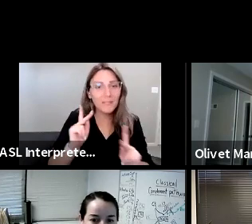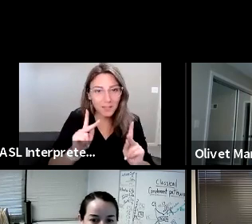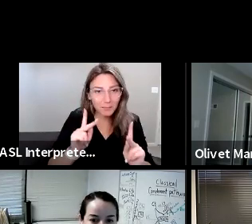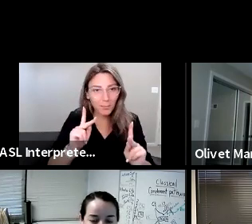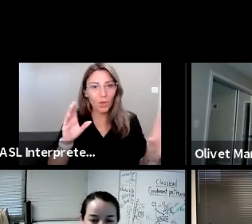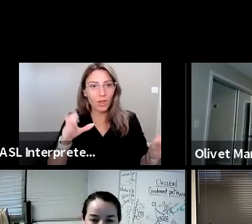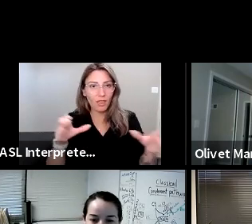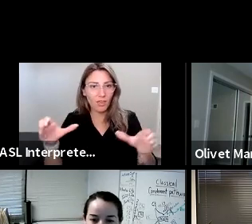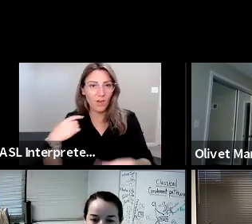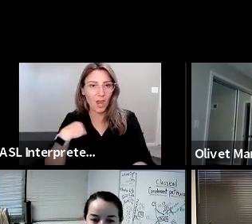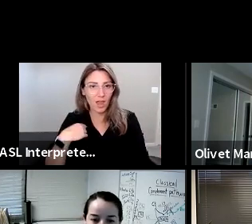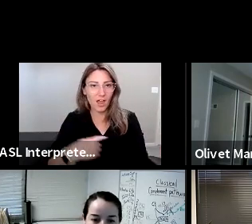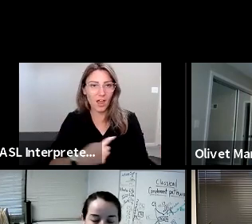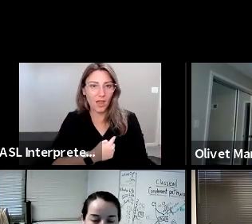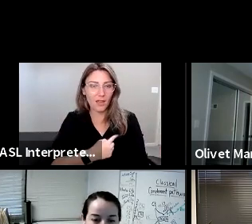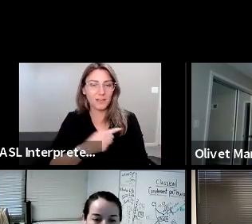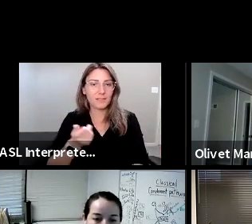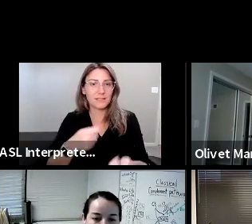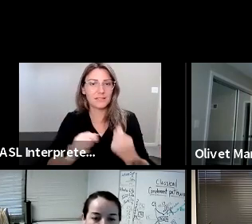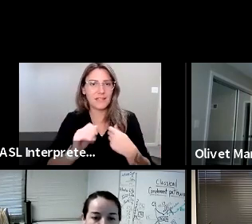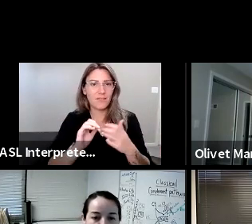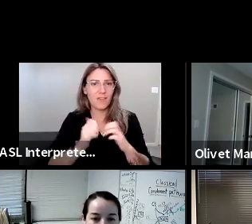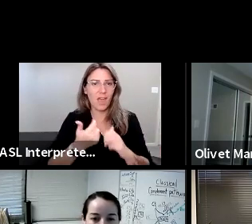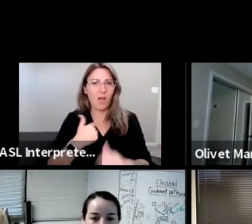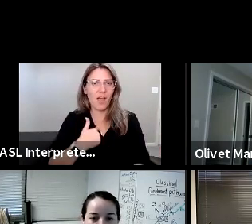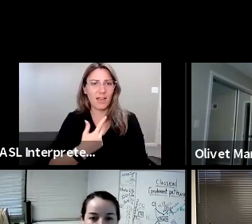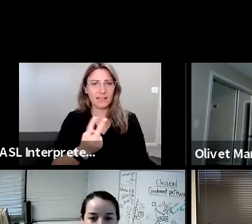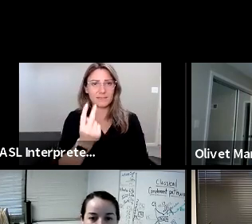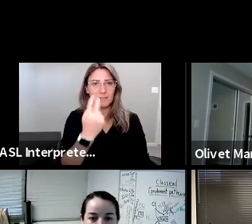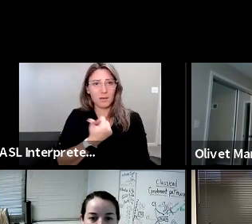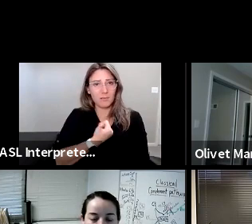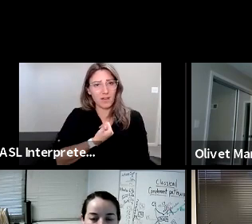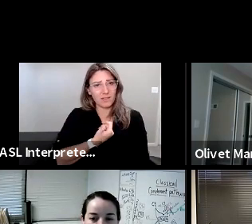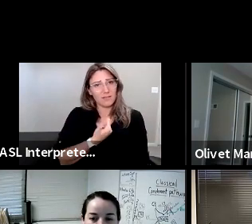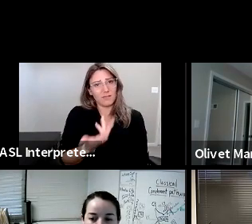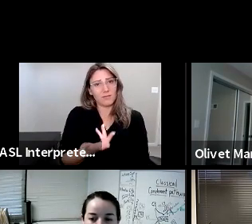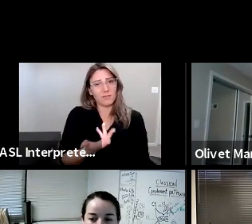classify us instead of how we see ourselves.